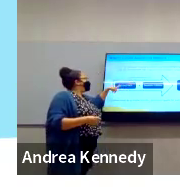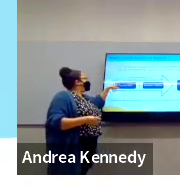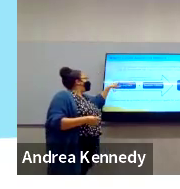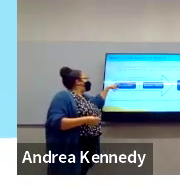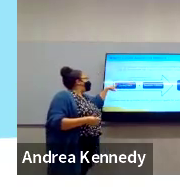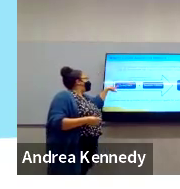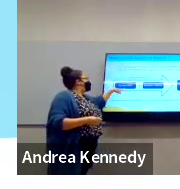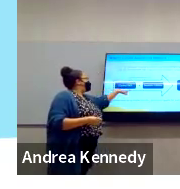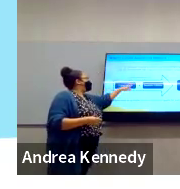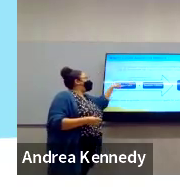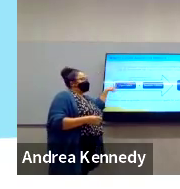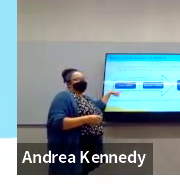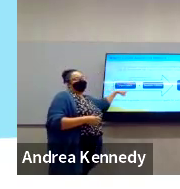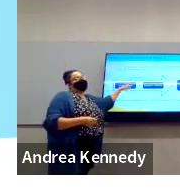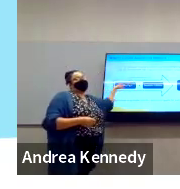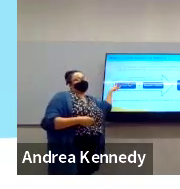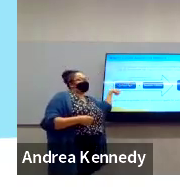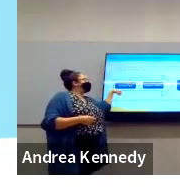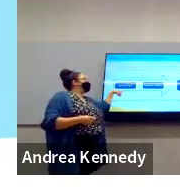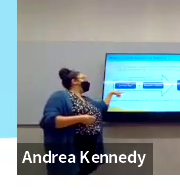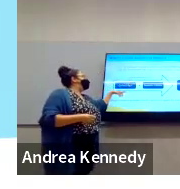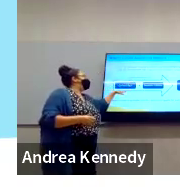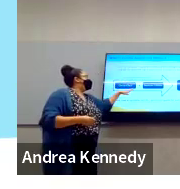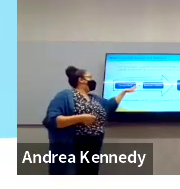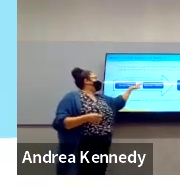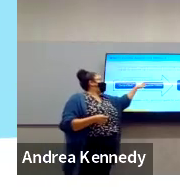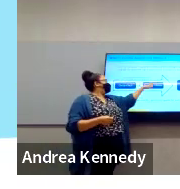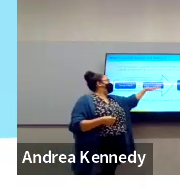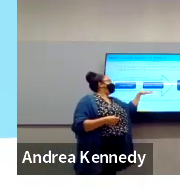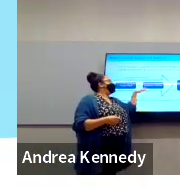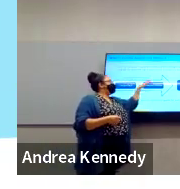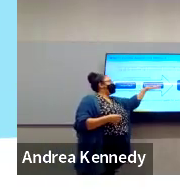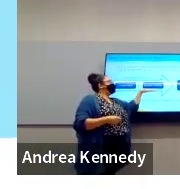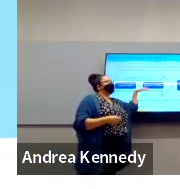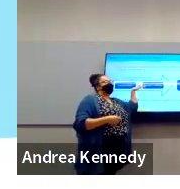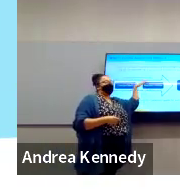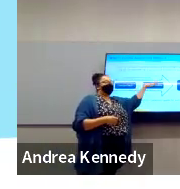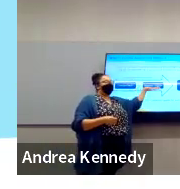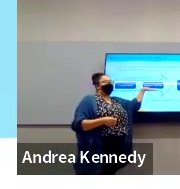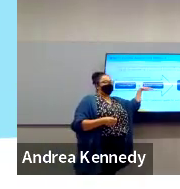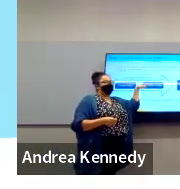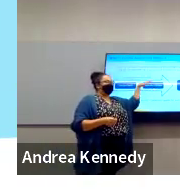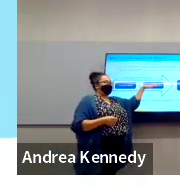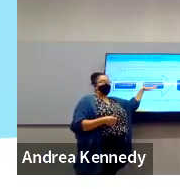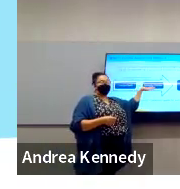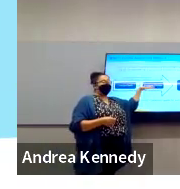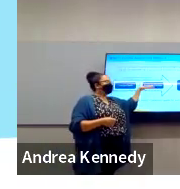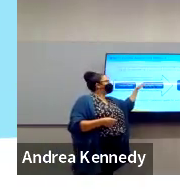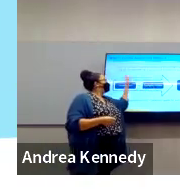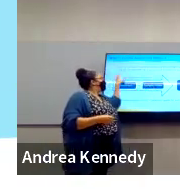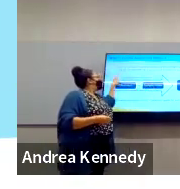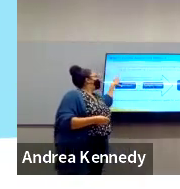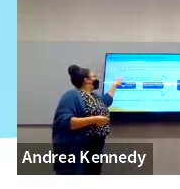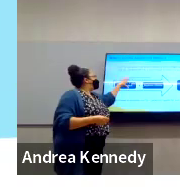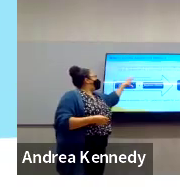graphic that there's like current rent that you're paying for your unit, and then there's those separate utilities that you may be paying to like phone